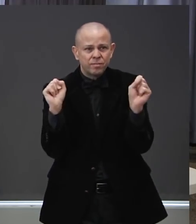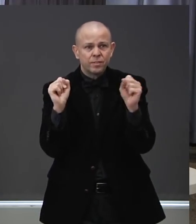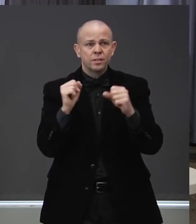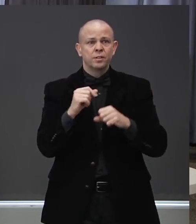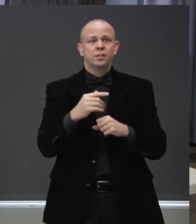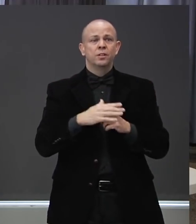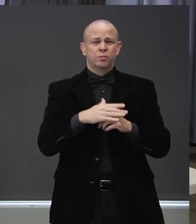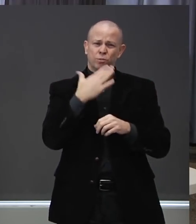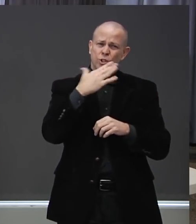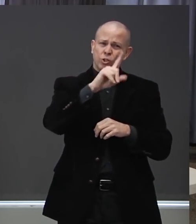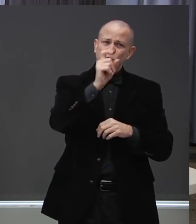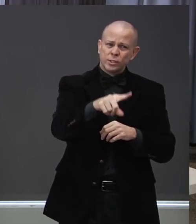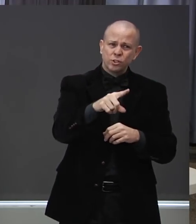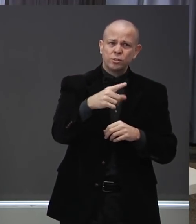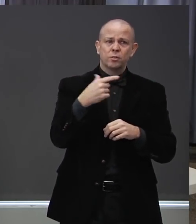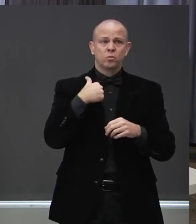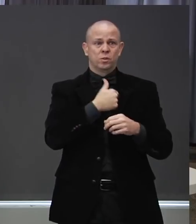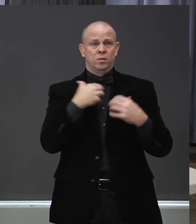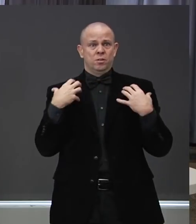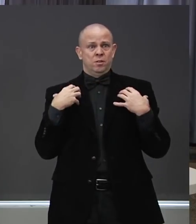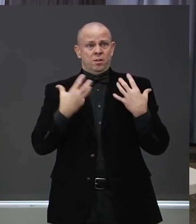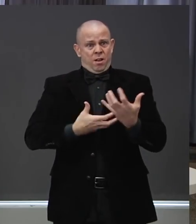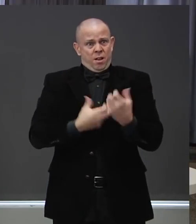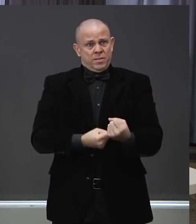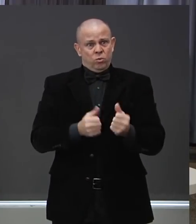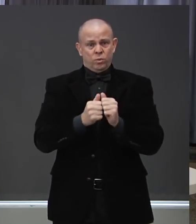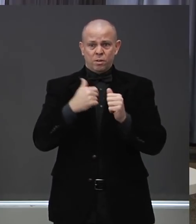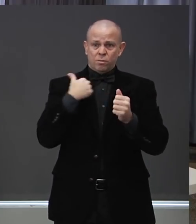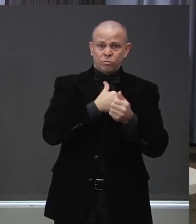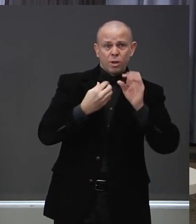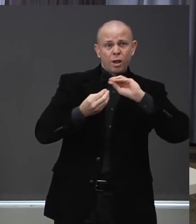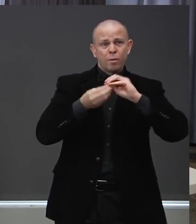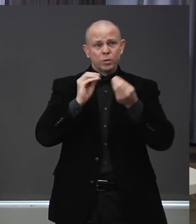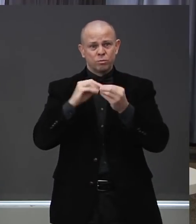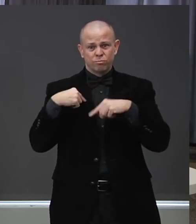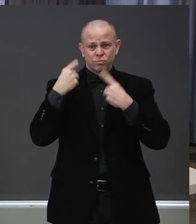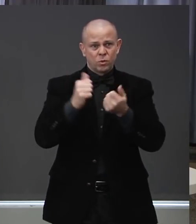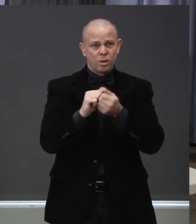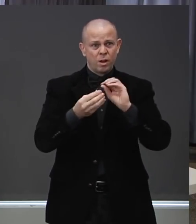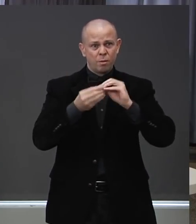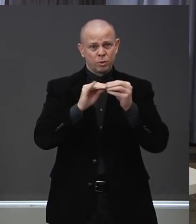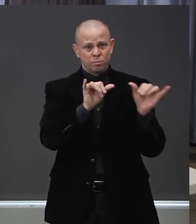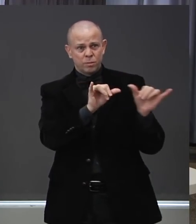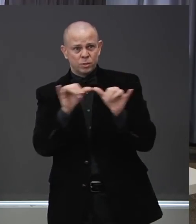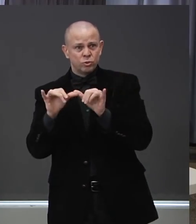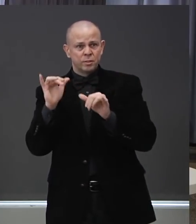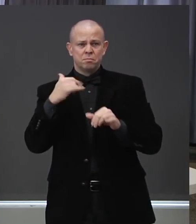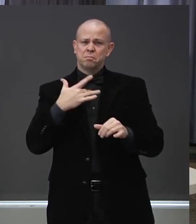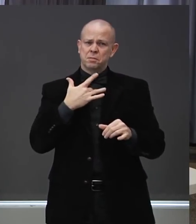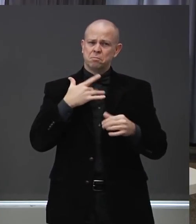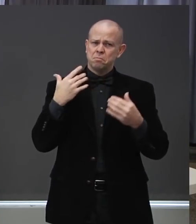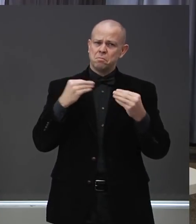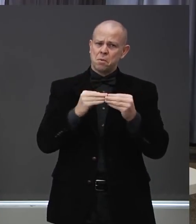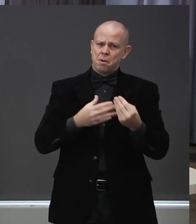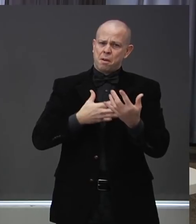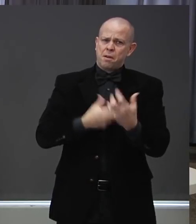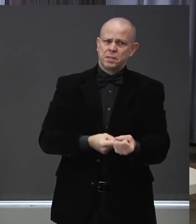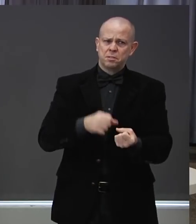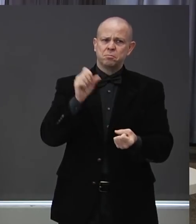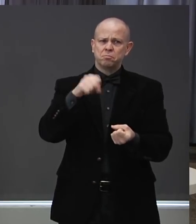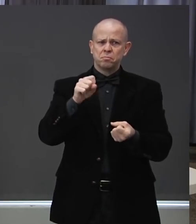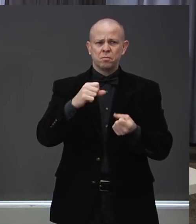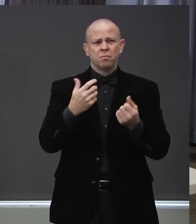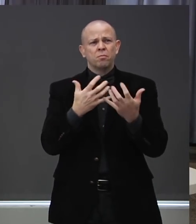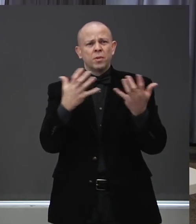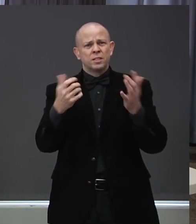we're confident with these protocols in place and with the metrics that currently would have much of the state still having